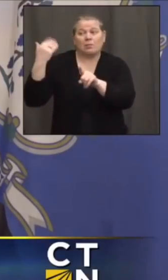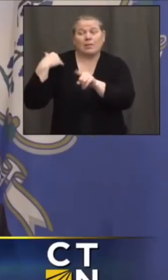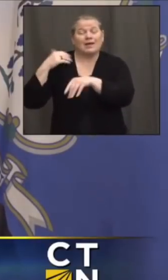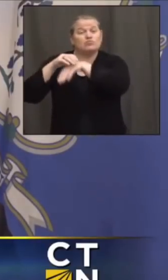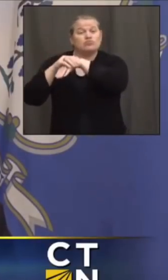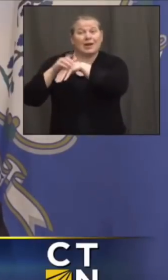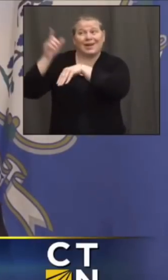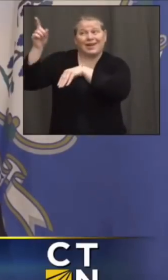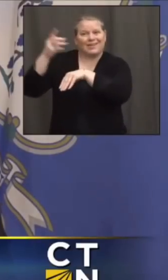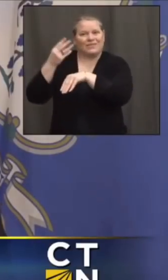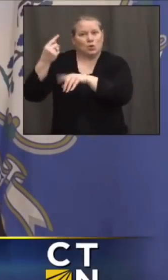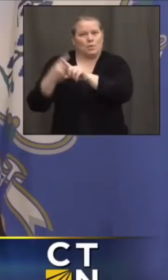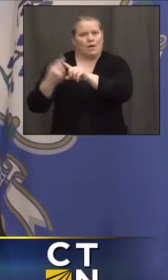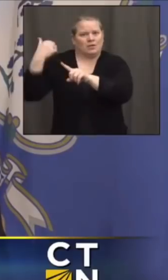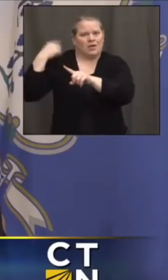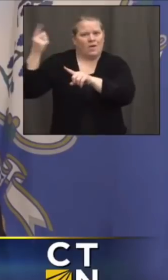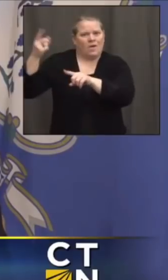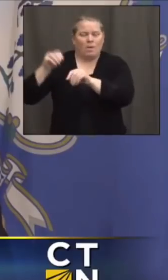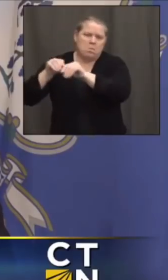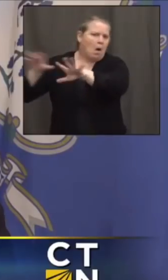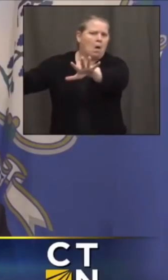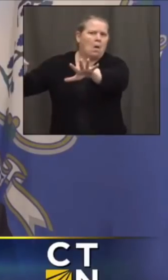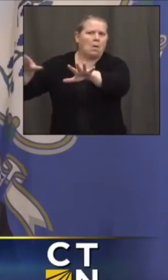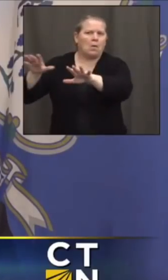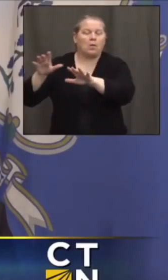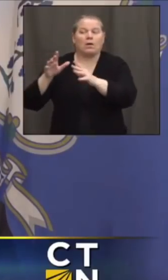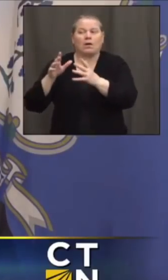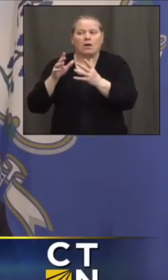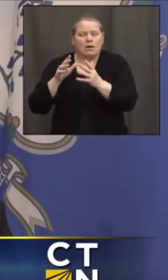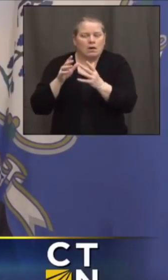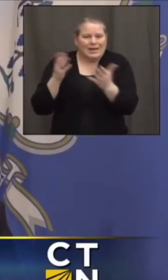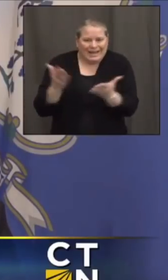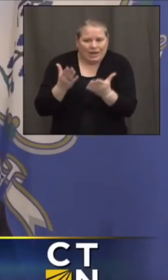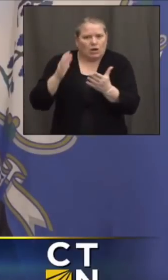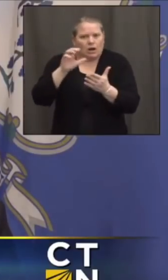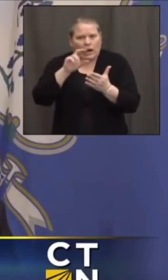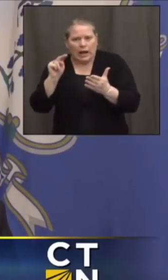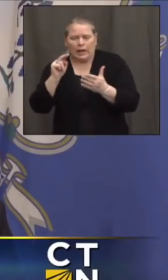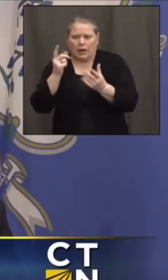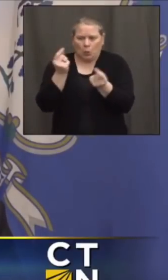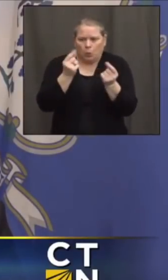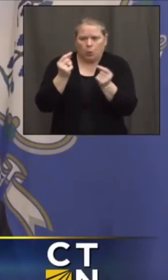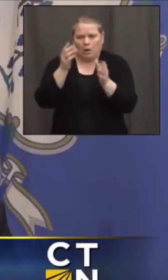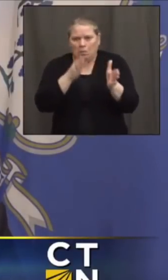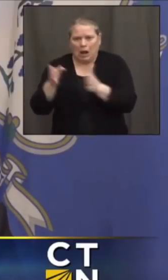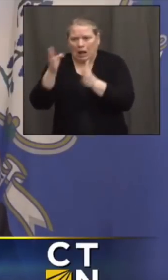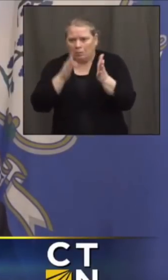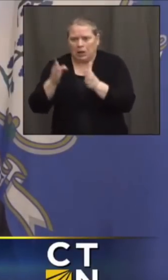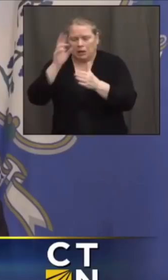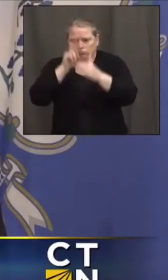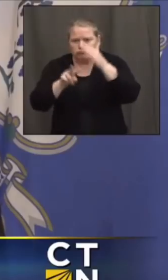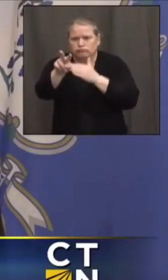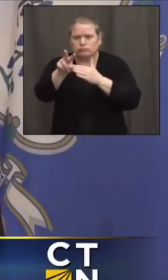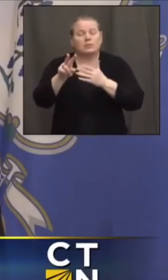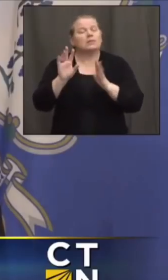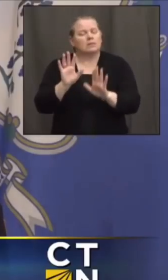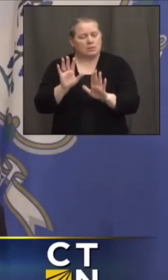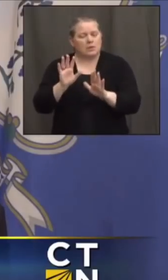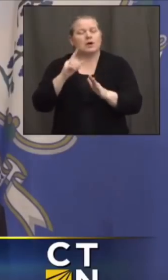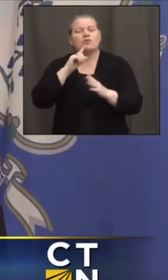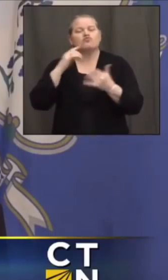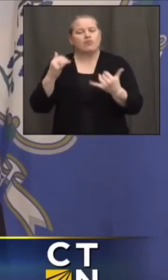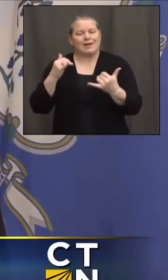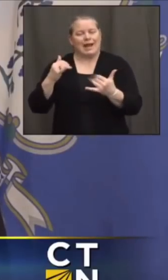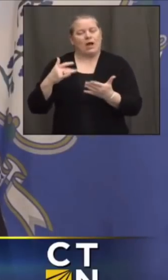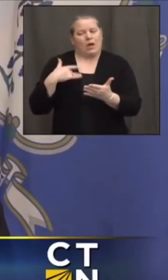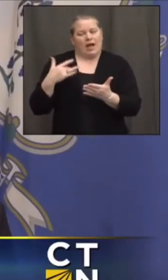of months? What are the fallback positions we have to consider? Right now, I'd like to think the vaccines will be just